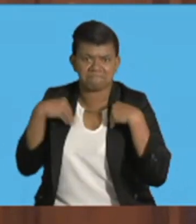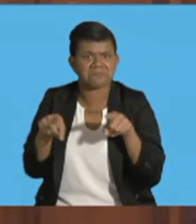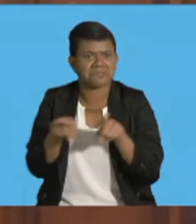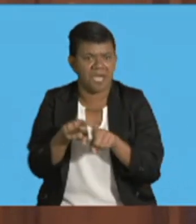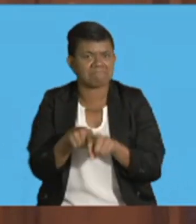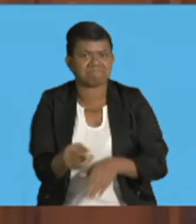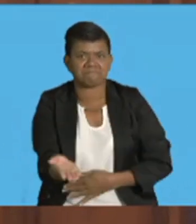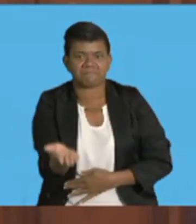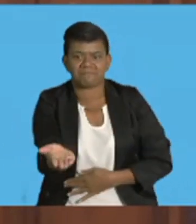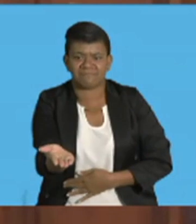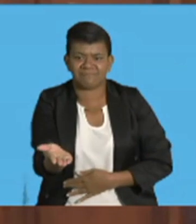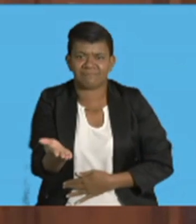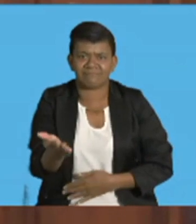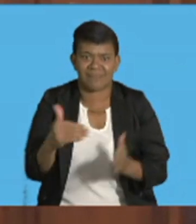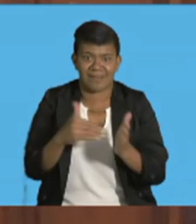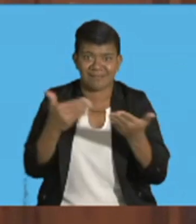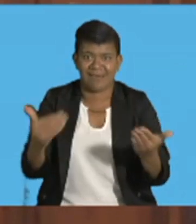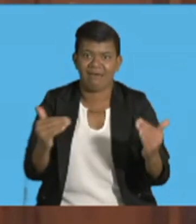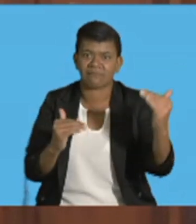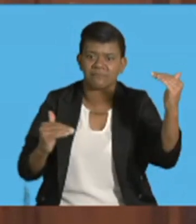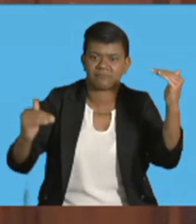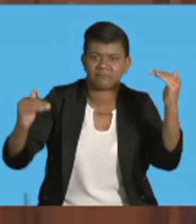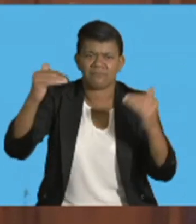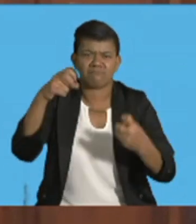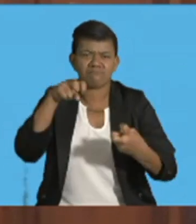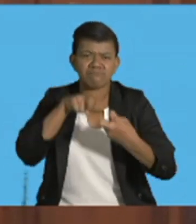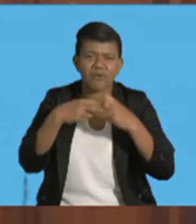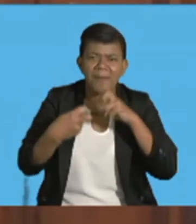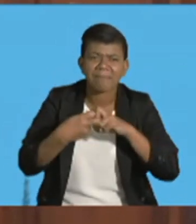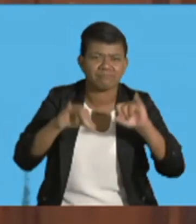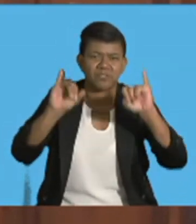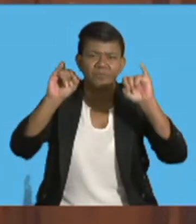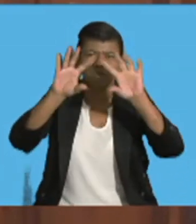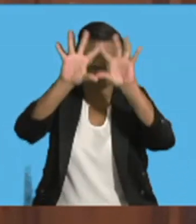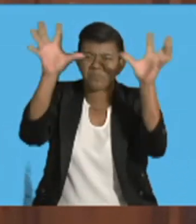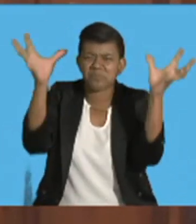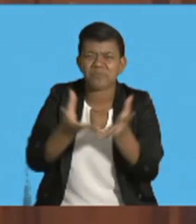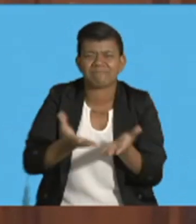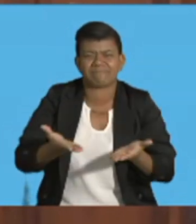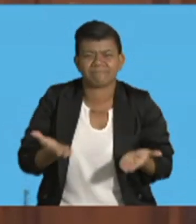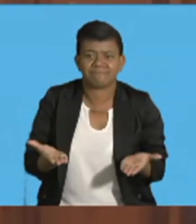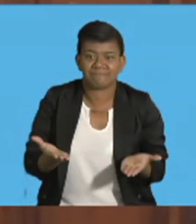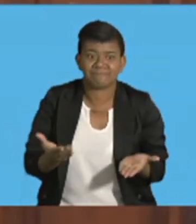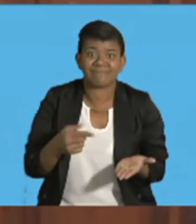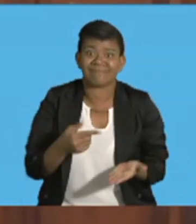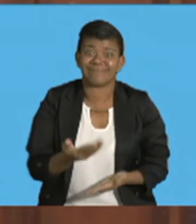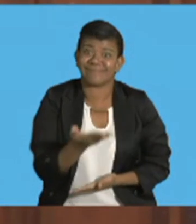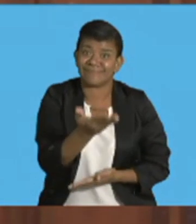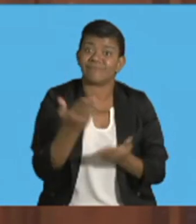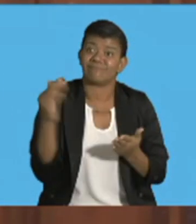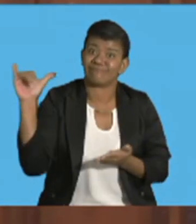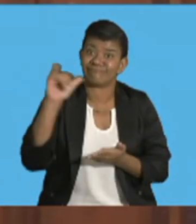Distinguished members of Parliament, this legislature demonstrates another of Fiji's important